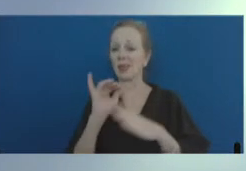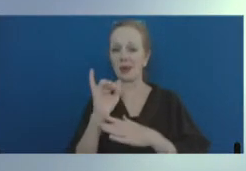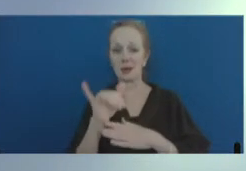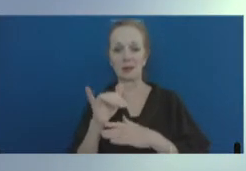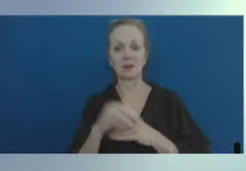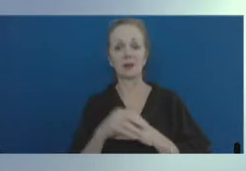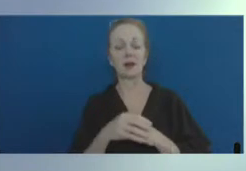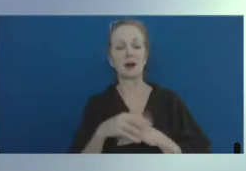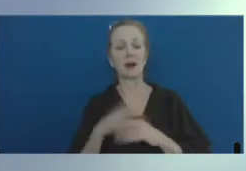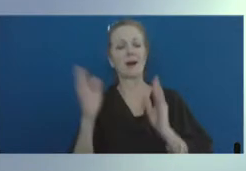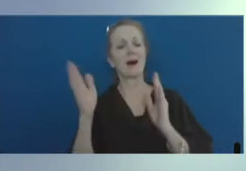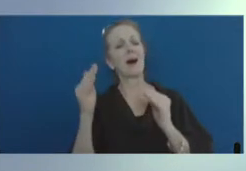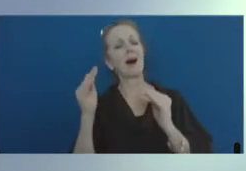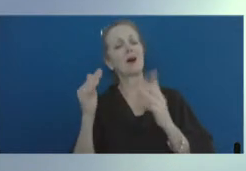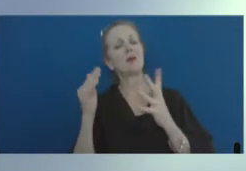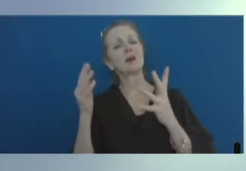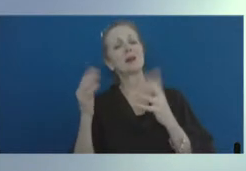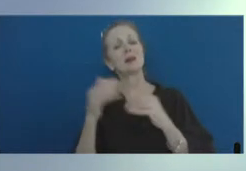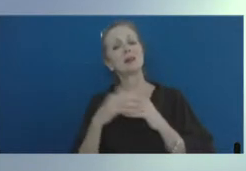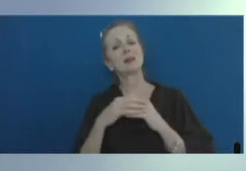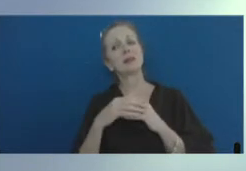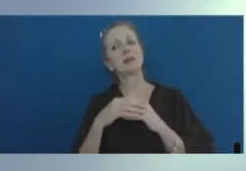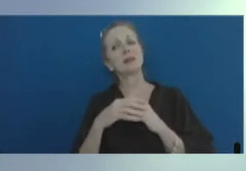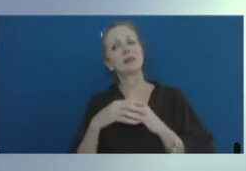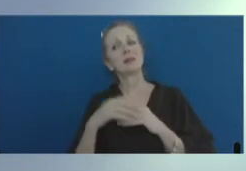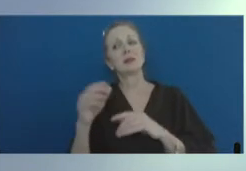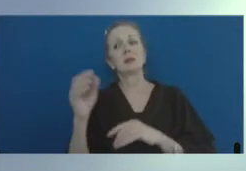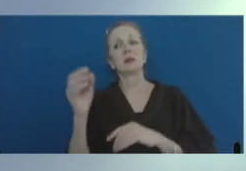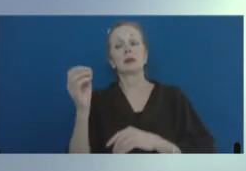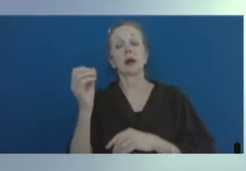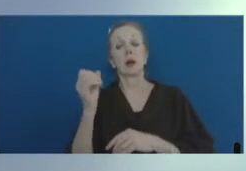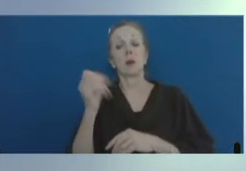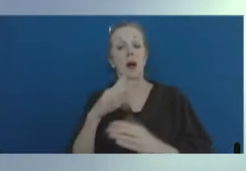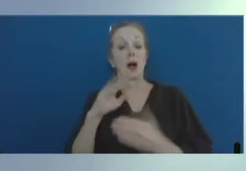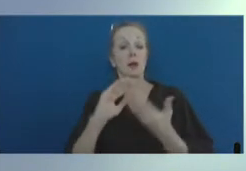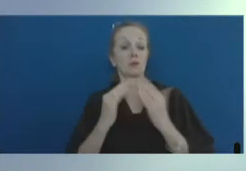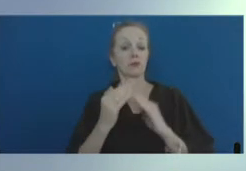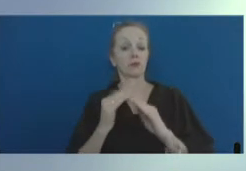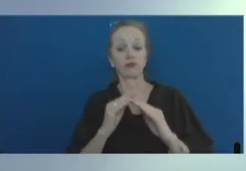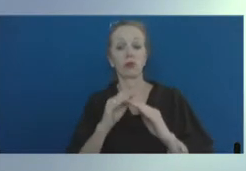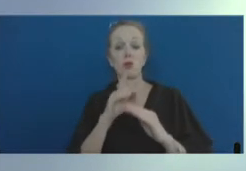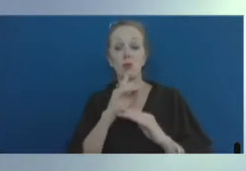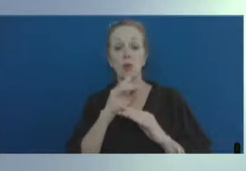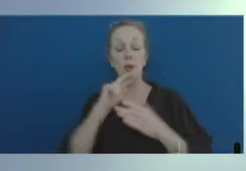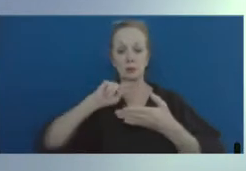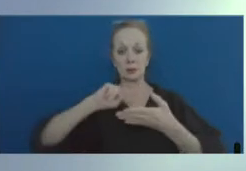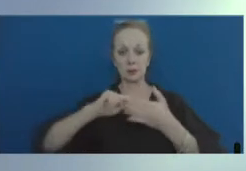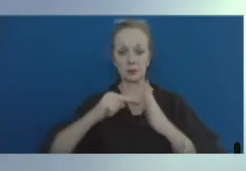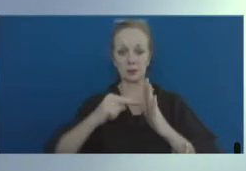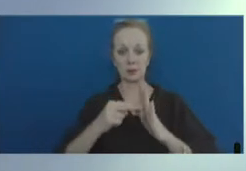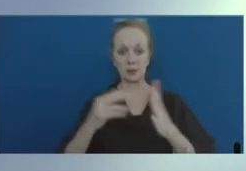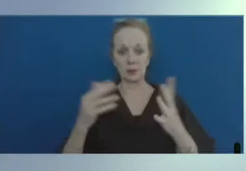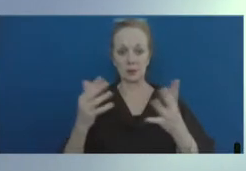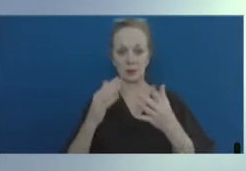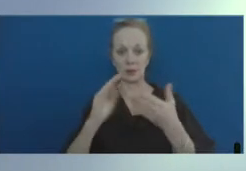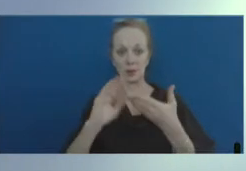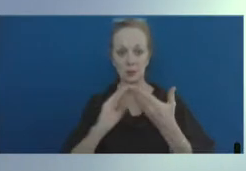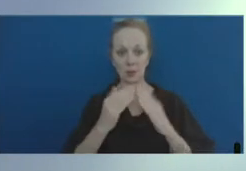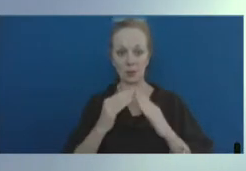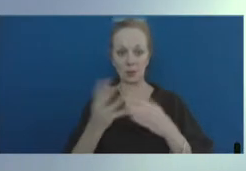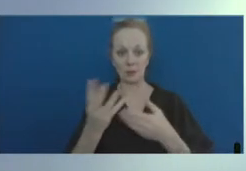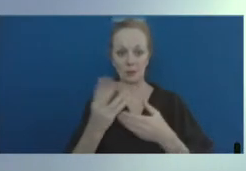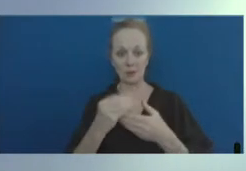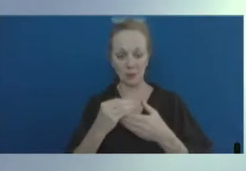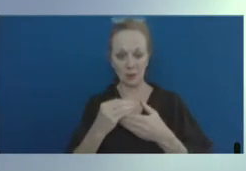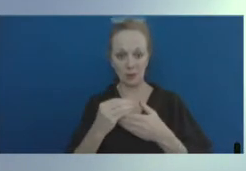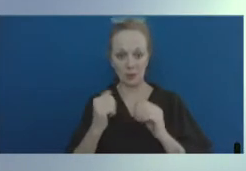I hope that as we go back to the community, that we're really intentional in terms of the community engagement with